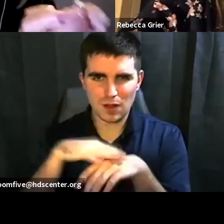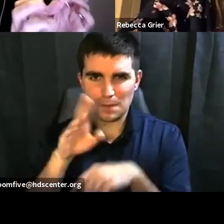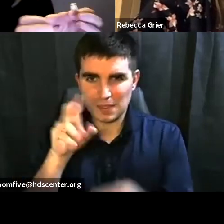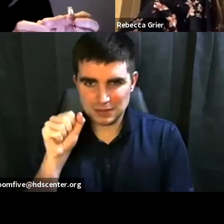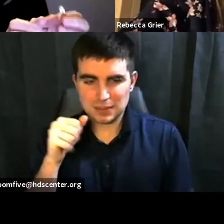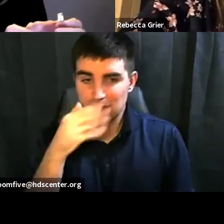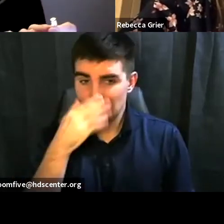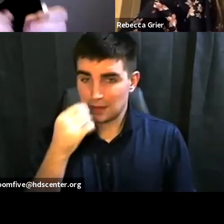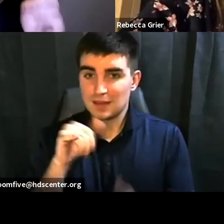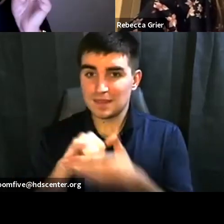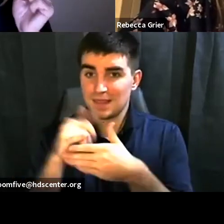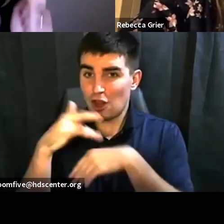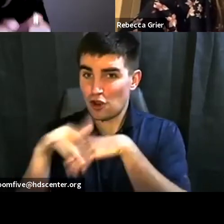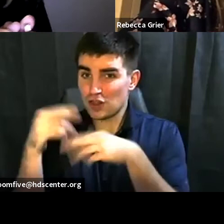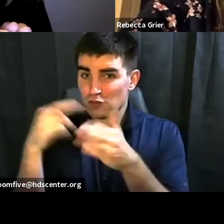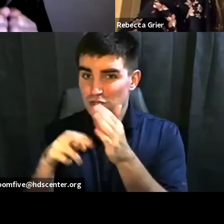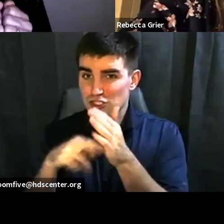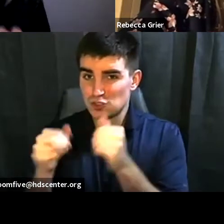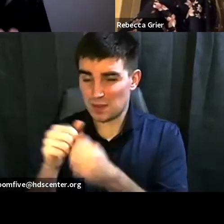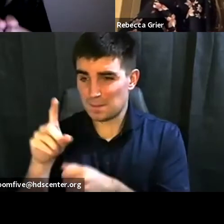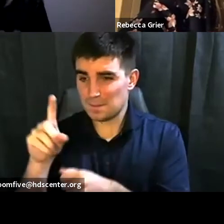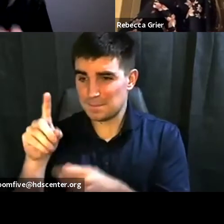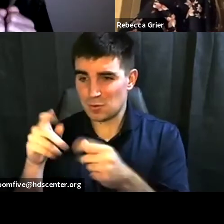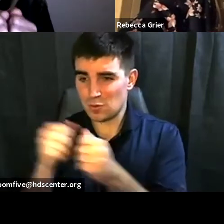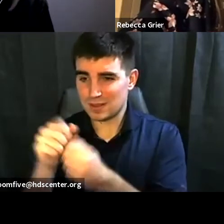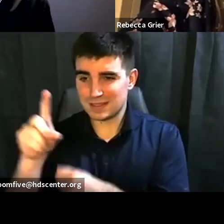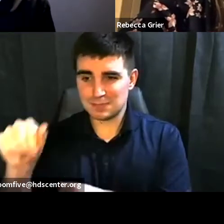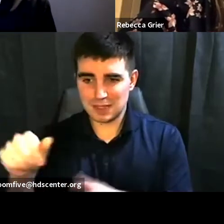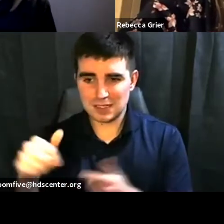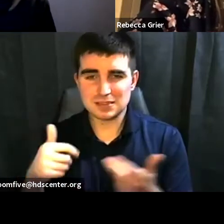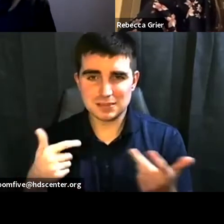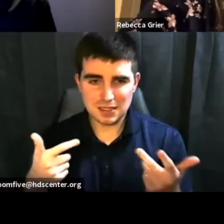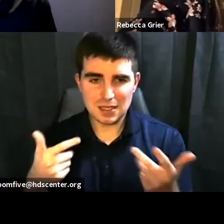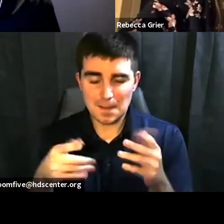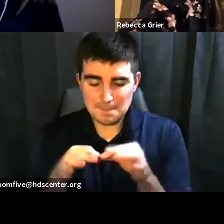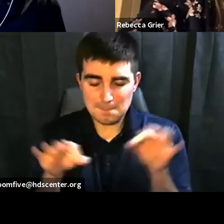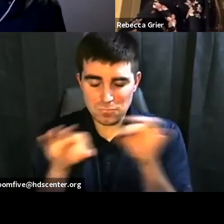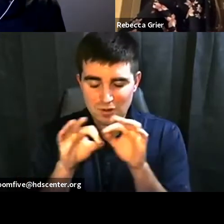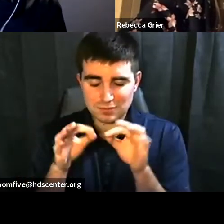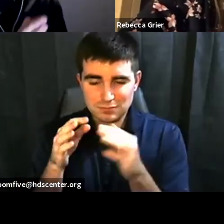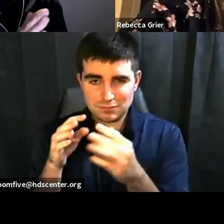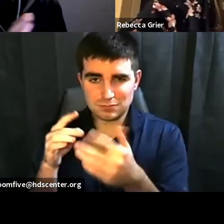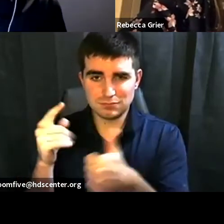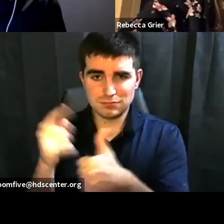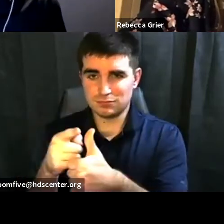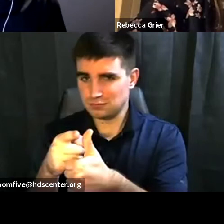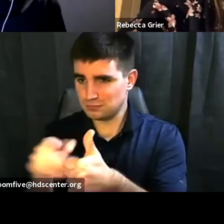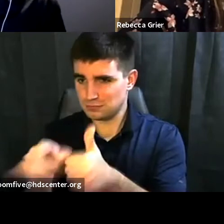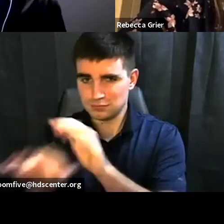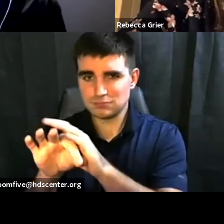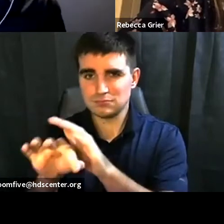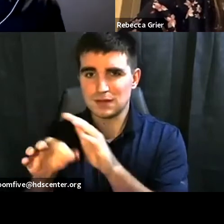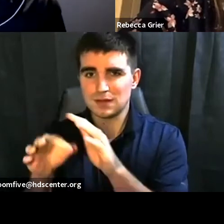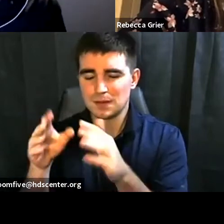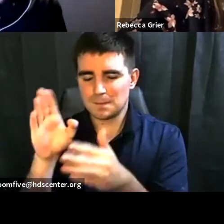research with people with disabilities and that initial important element that was identified by one of our participants kind of has led